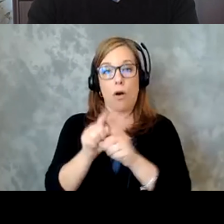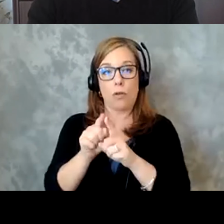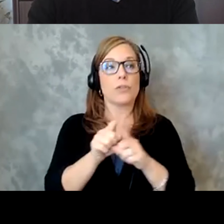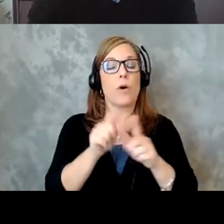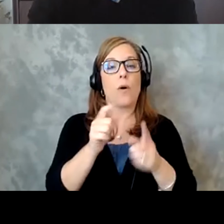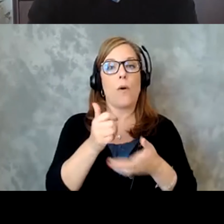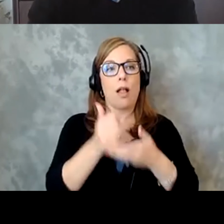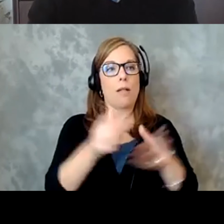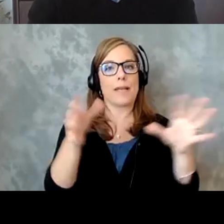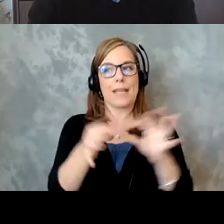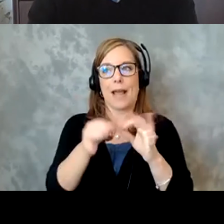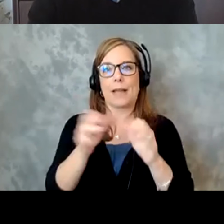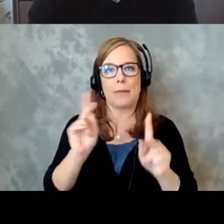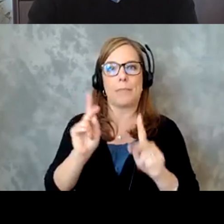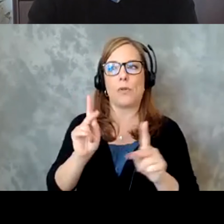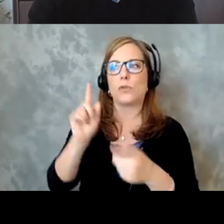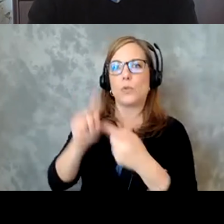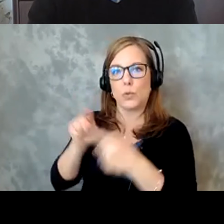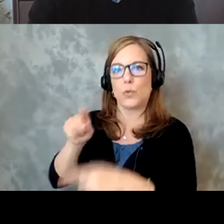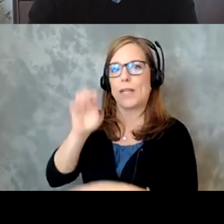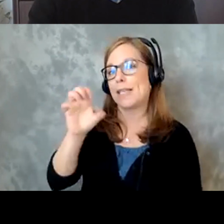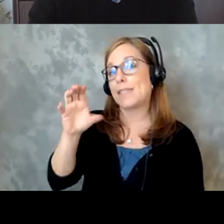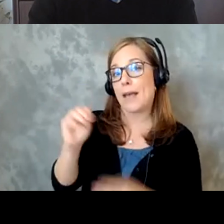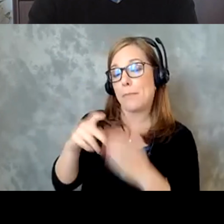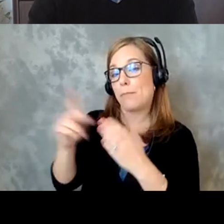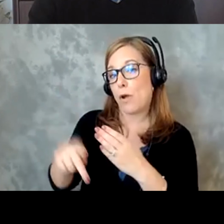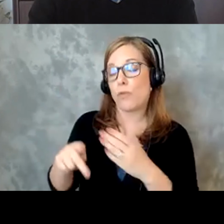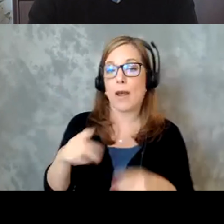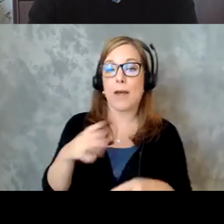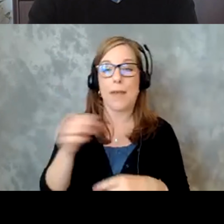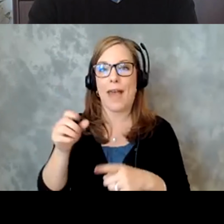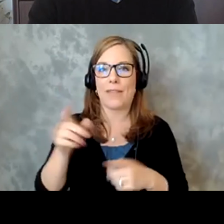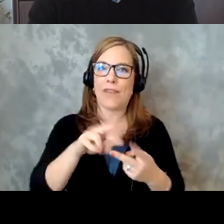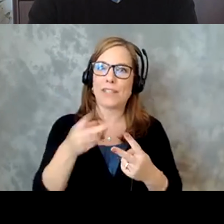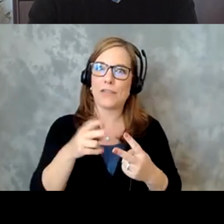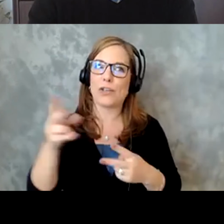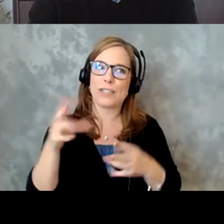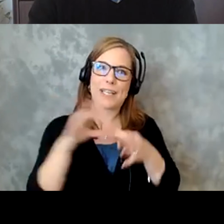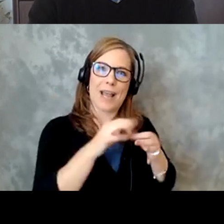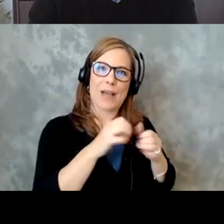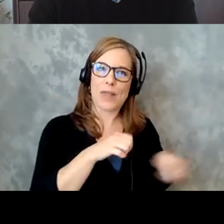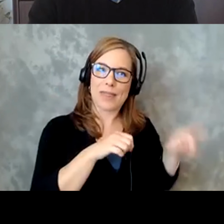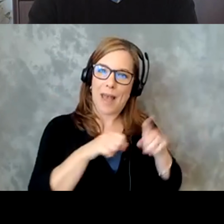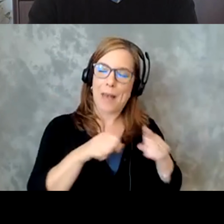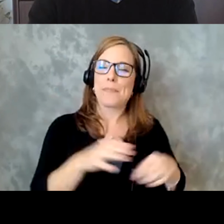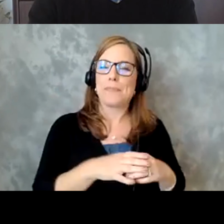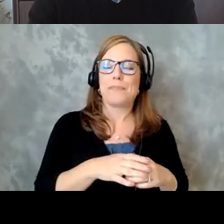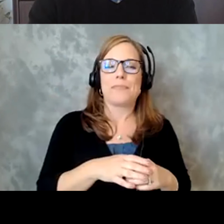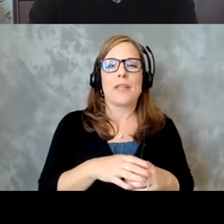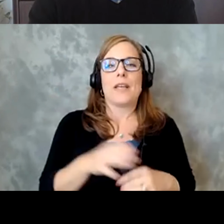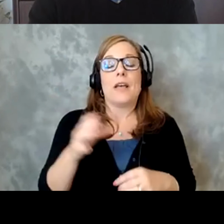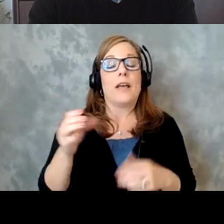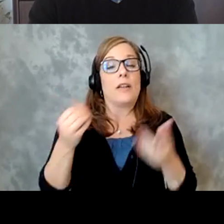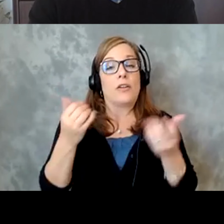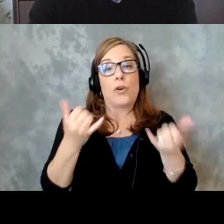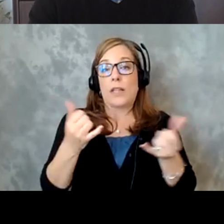to ECM, and so vice versa, there is connection there. Currently, as well as ongoing, plans